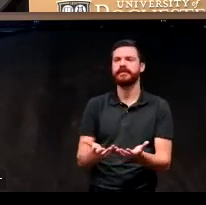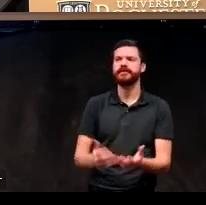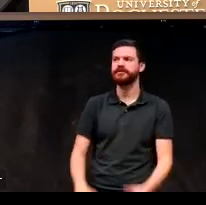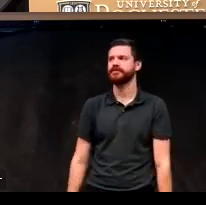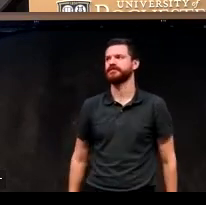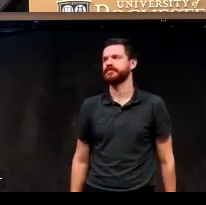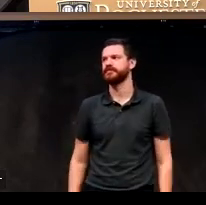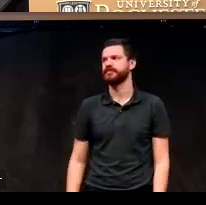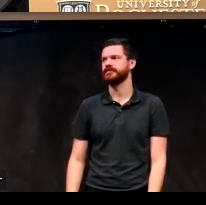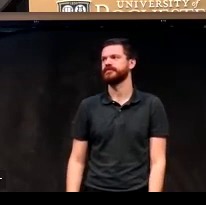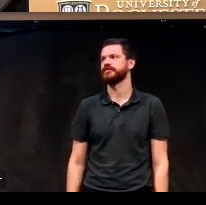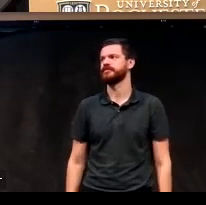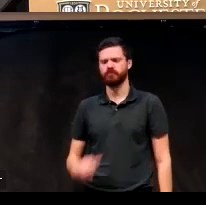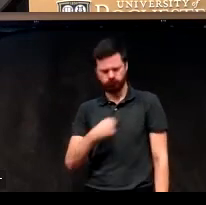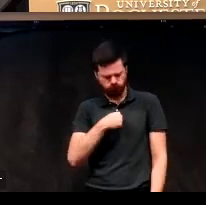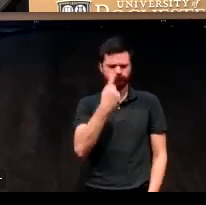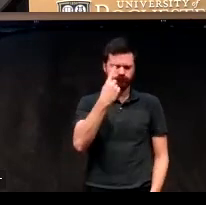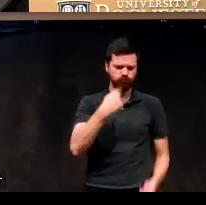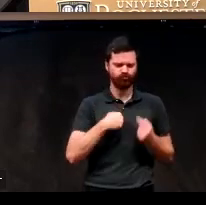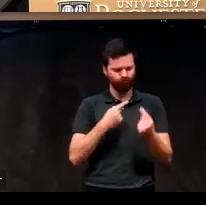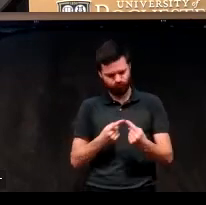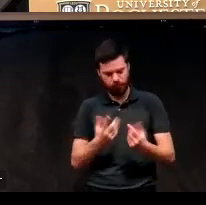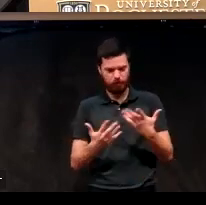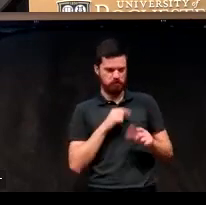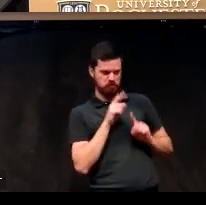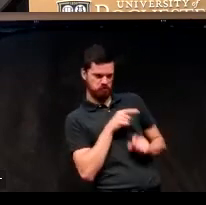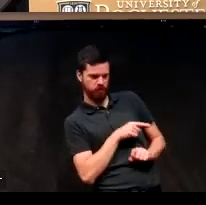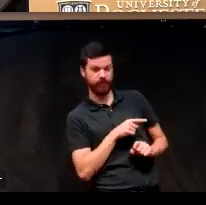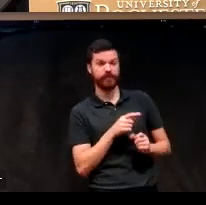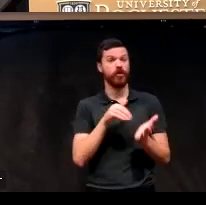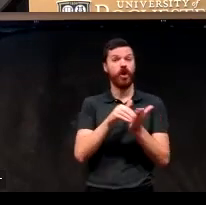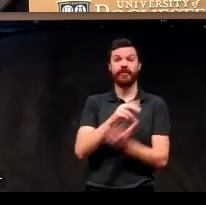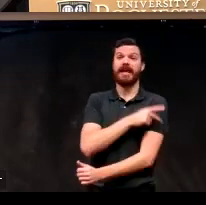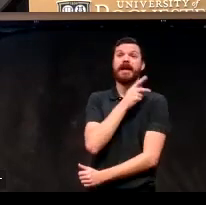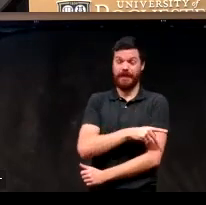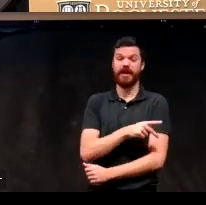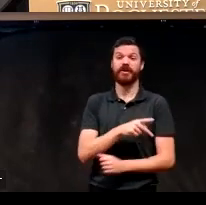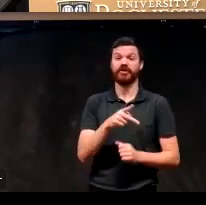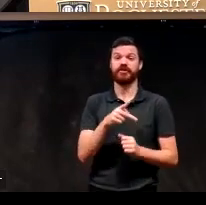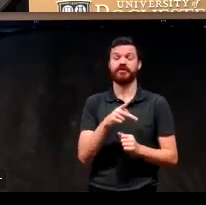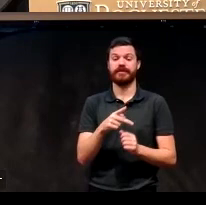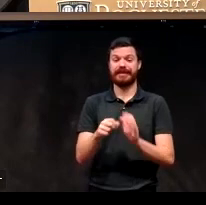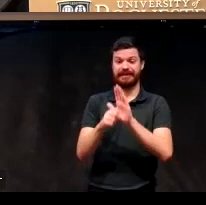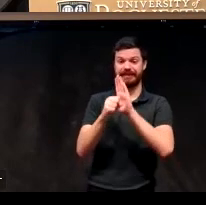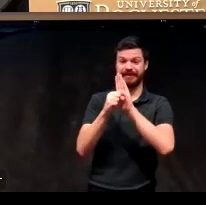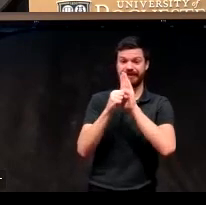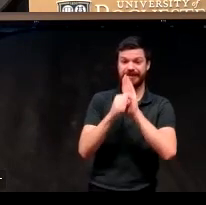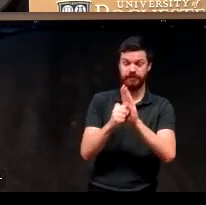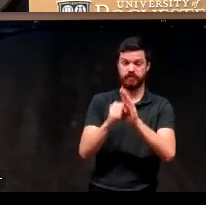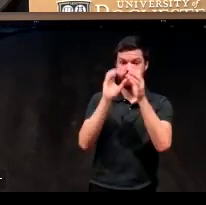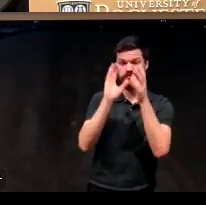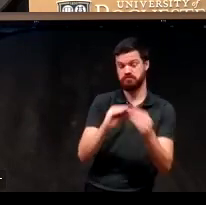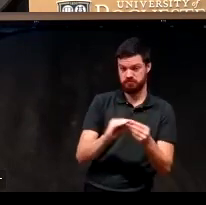that I've, you know, struggled with and wondering your thoughts on is a lot of times patients are relating symptoms. It can